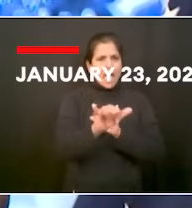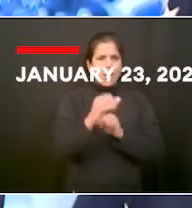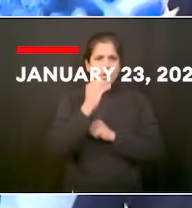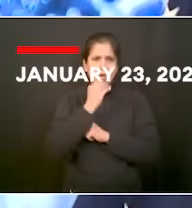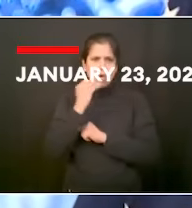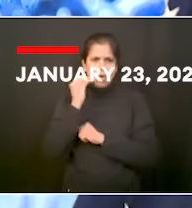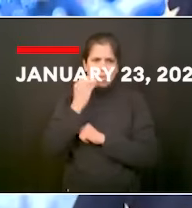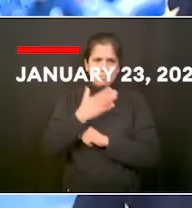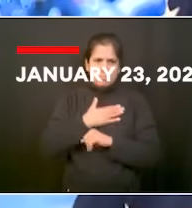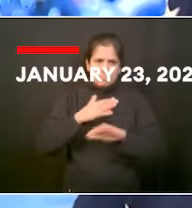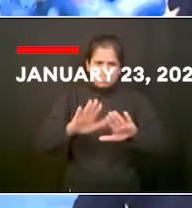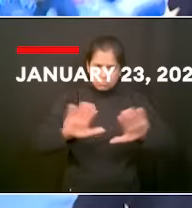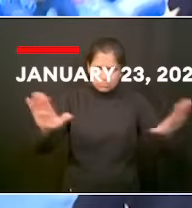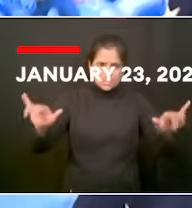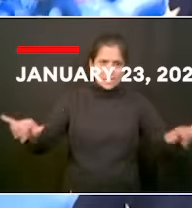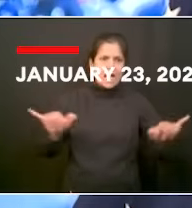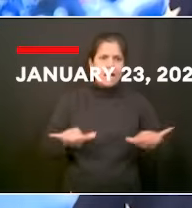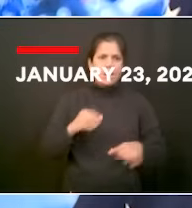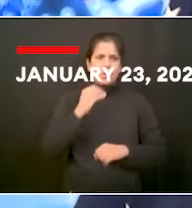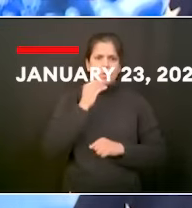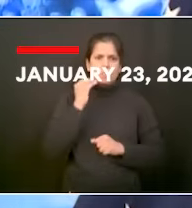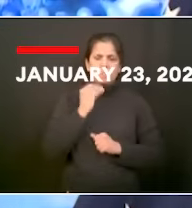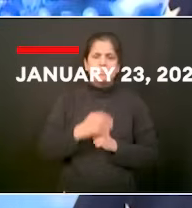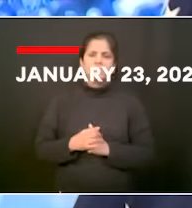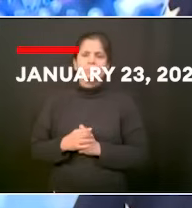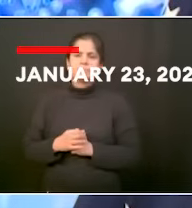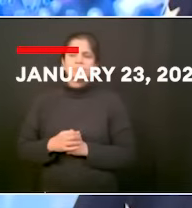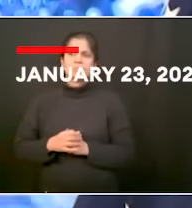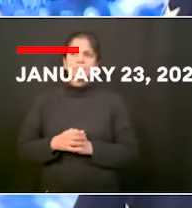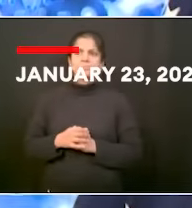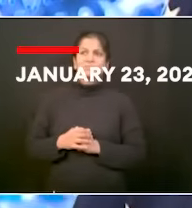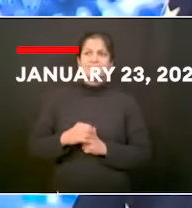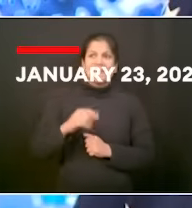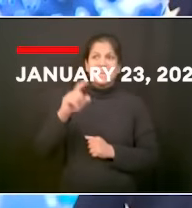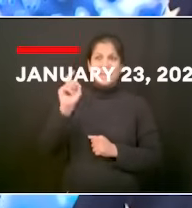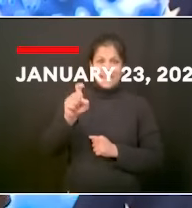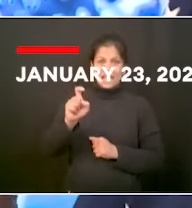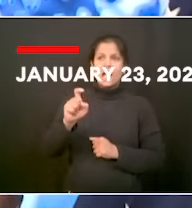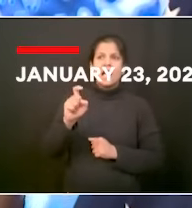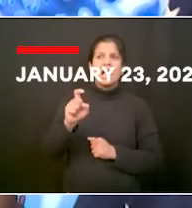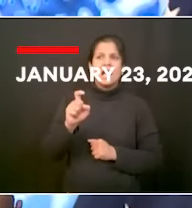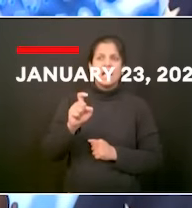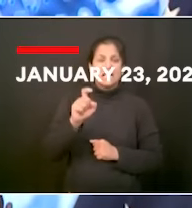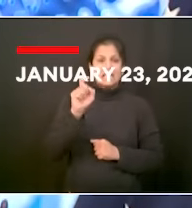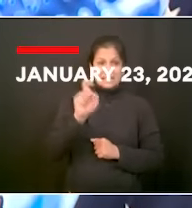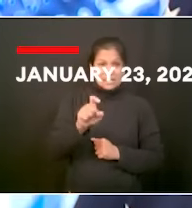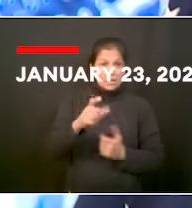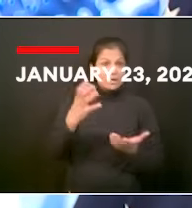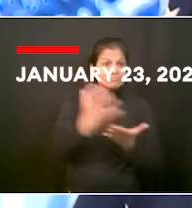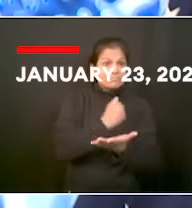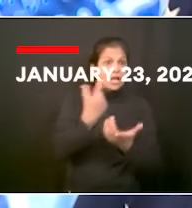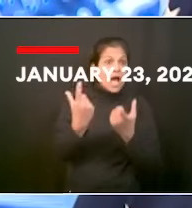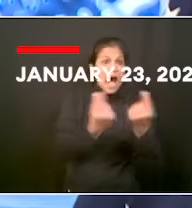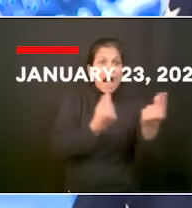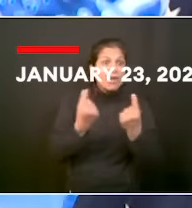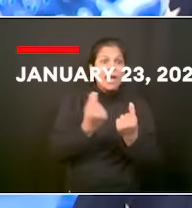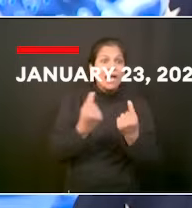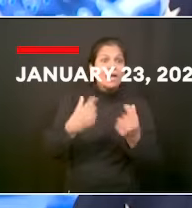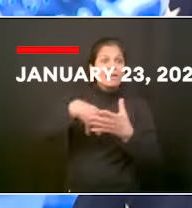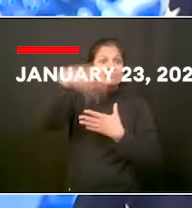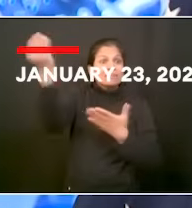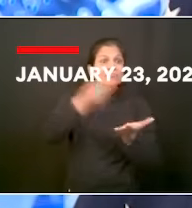person you need to see, do that today, do that tomorrow. But on Sunday, that is a day that we encourage everyone to stay home.